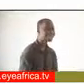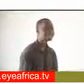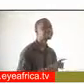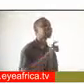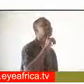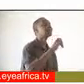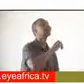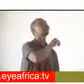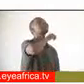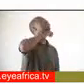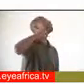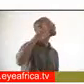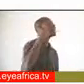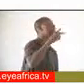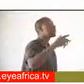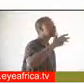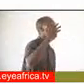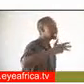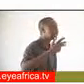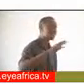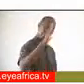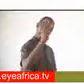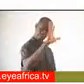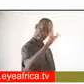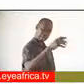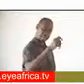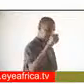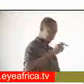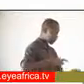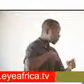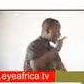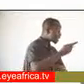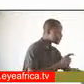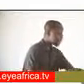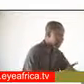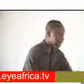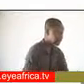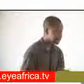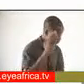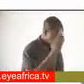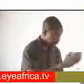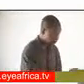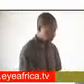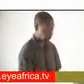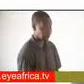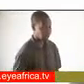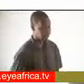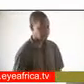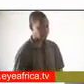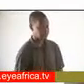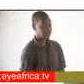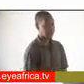deadly coronavirus. Bye-bye and see you next time. Thank you.